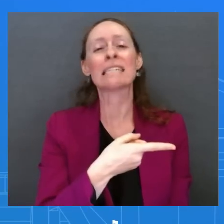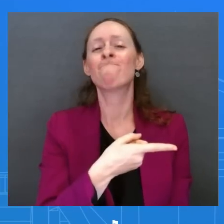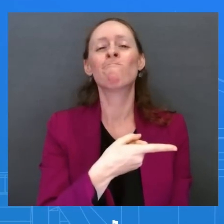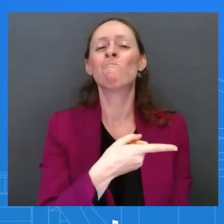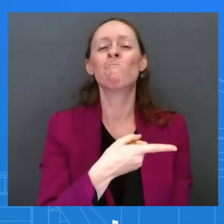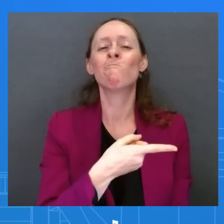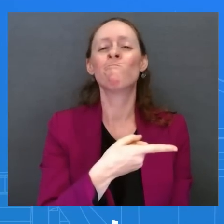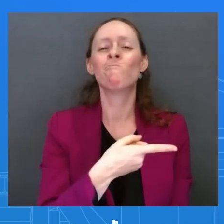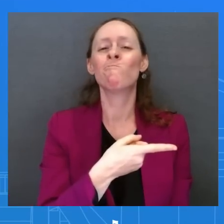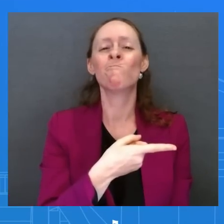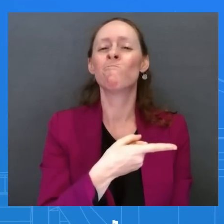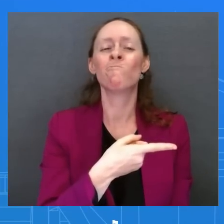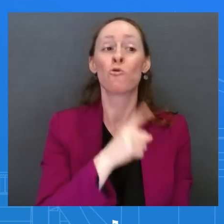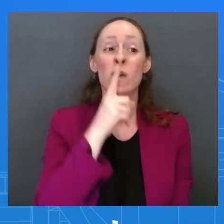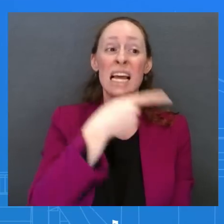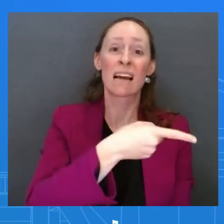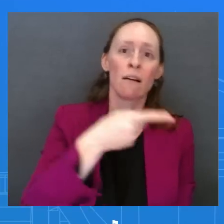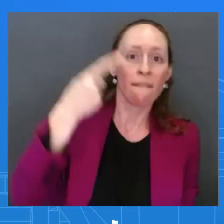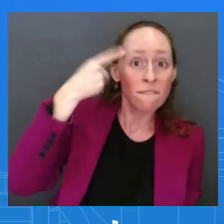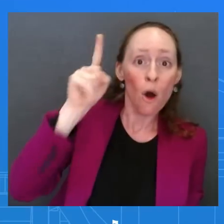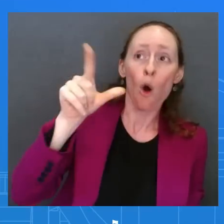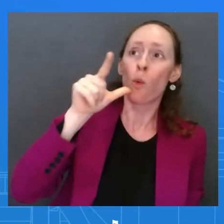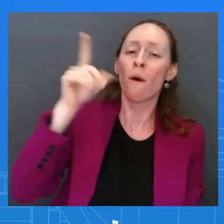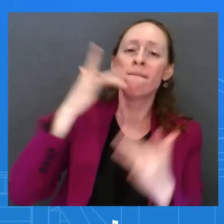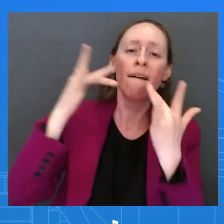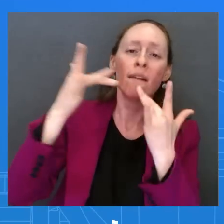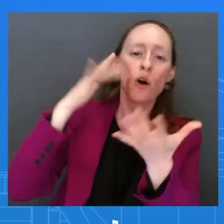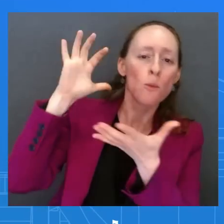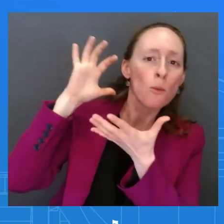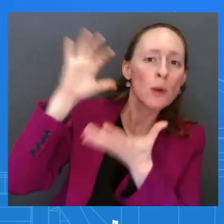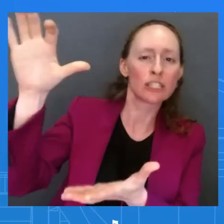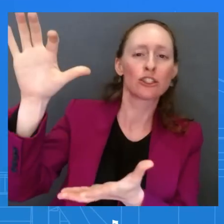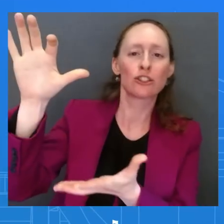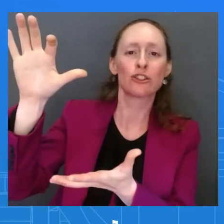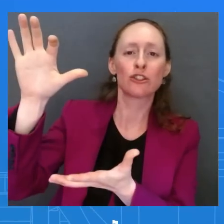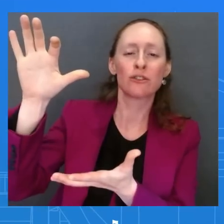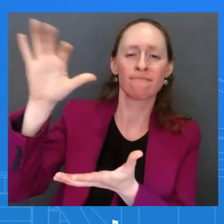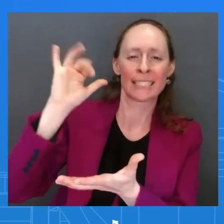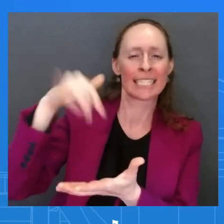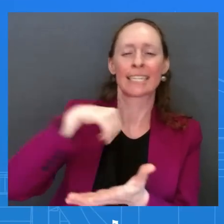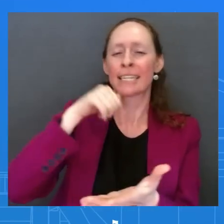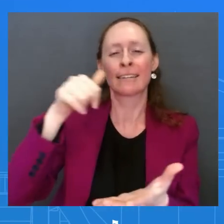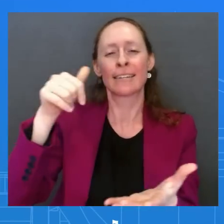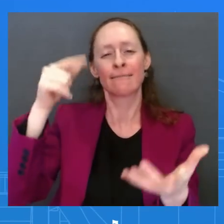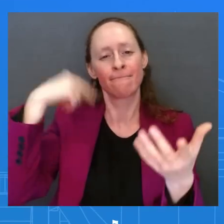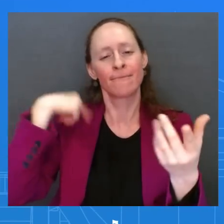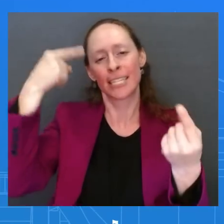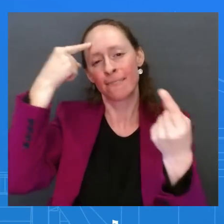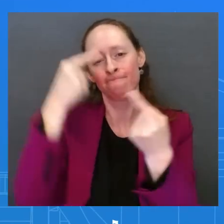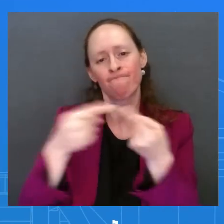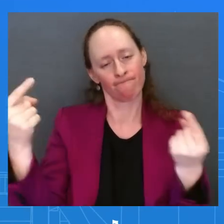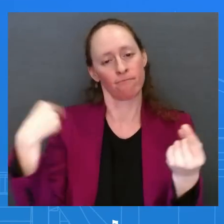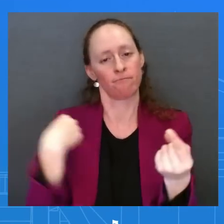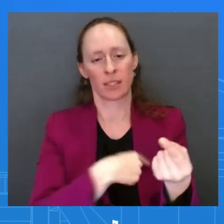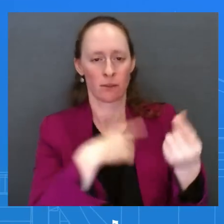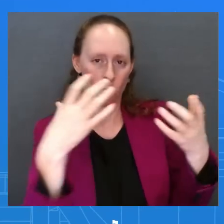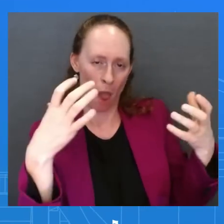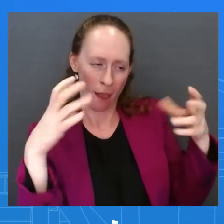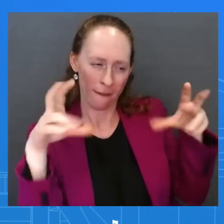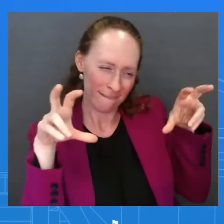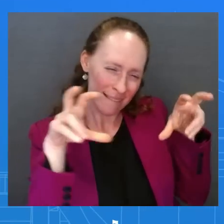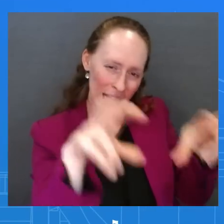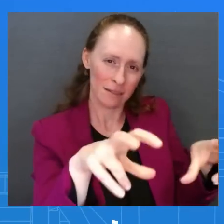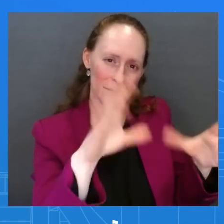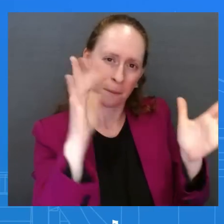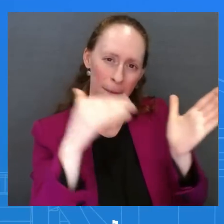building an economy from the middle out and bottom up, that's what we want to do. And every piece of historic legislation speaks to